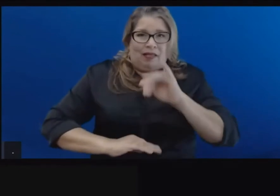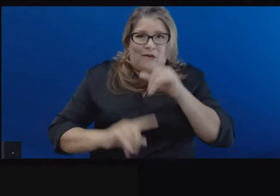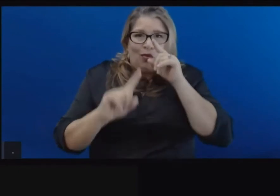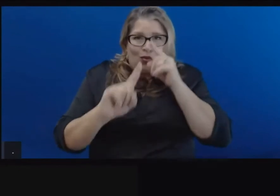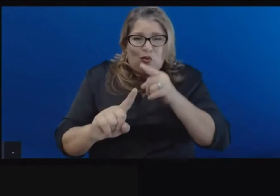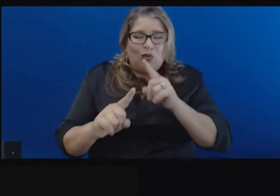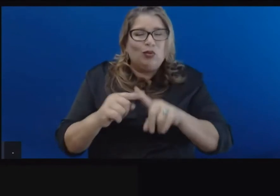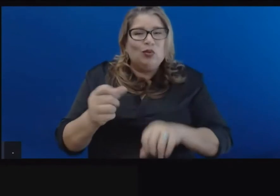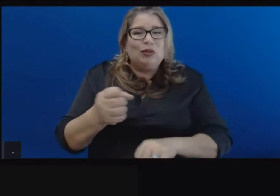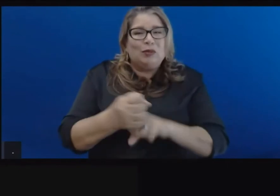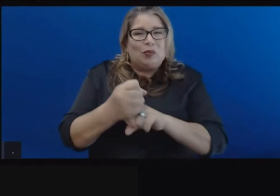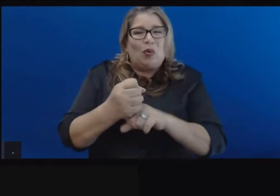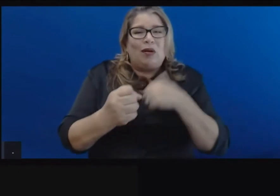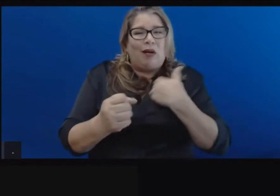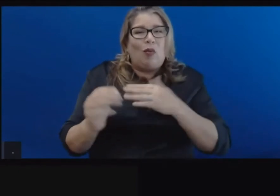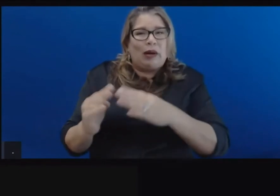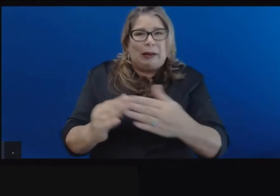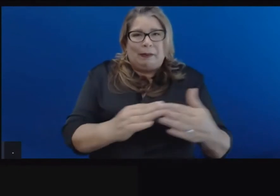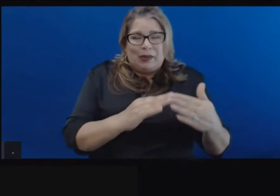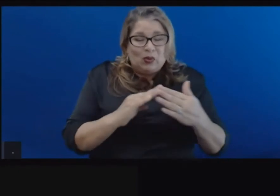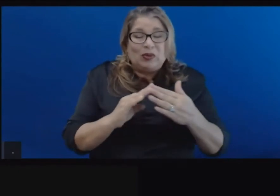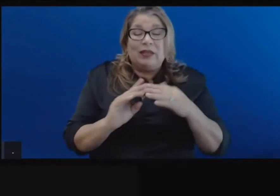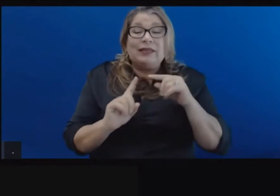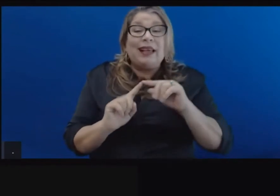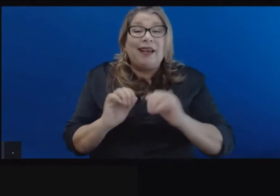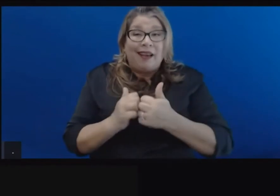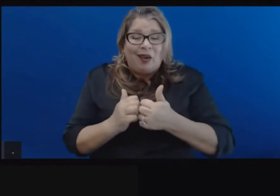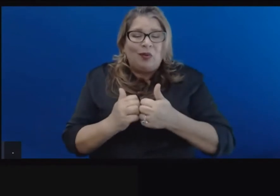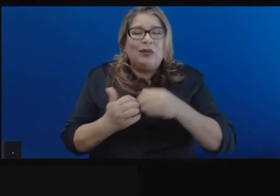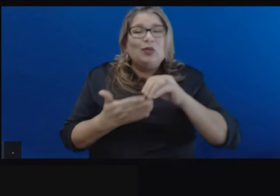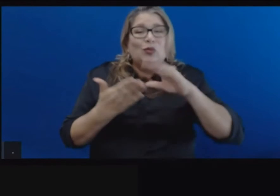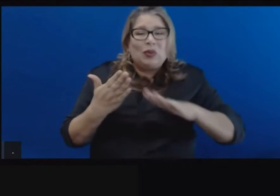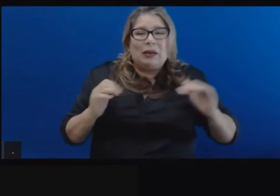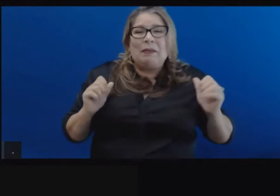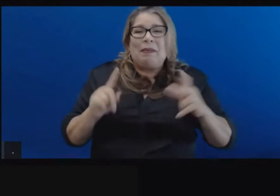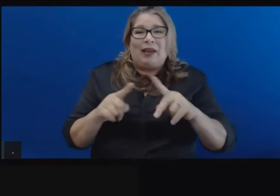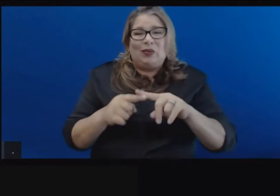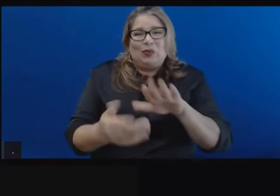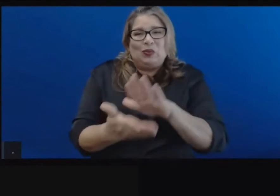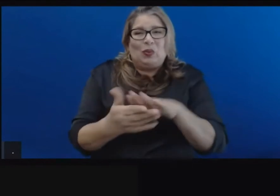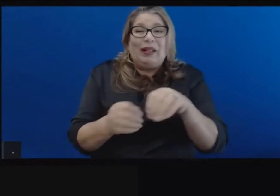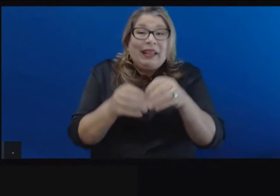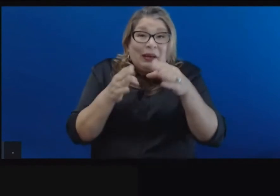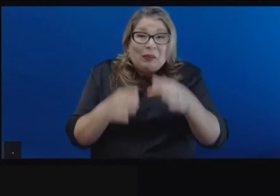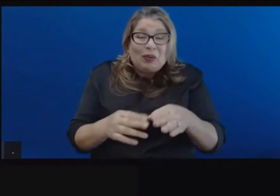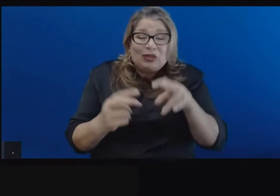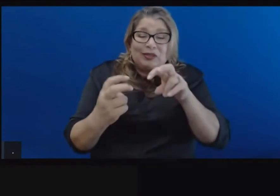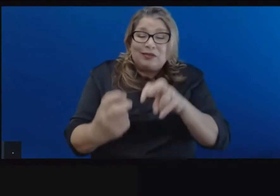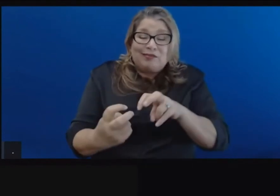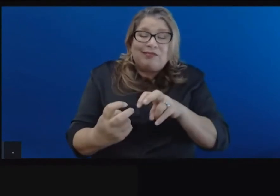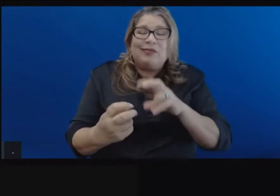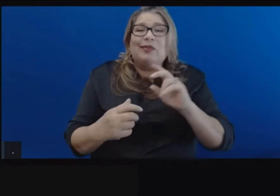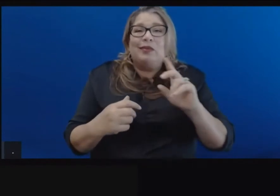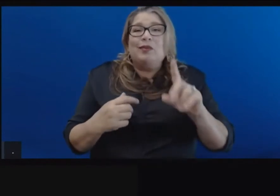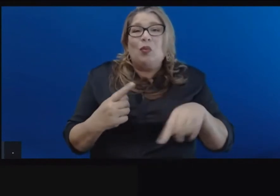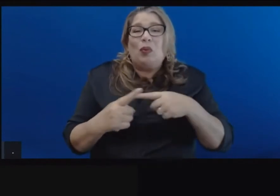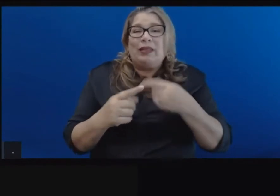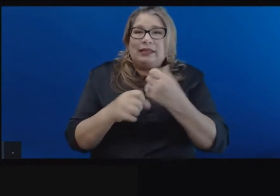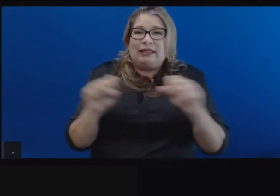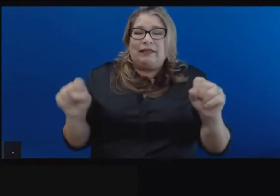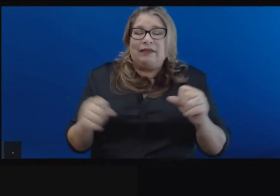this important piece of getting students back to in-person education as soon as it's safe and able.